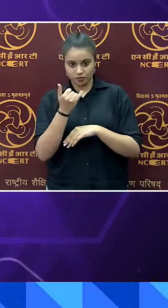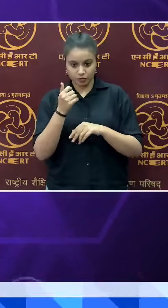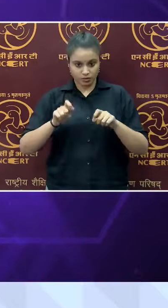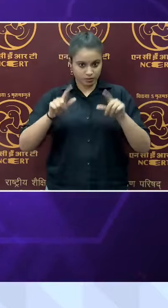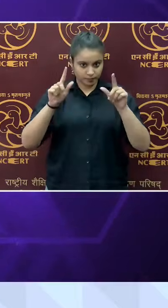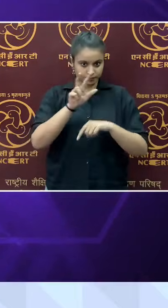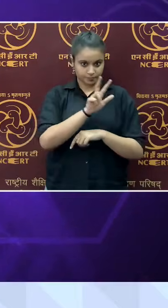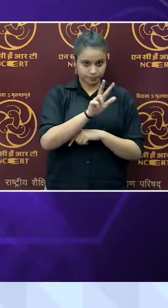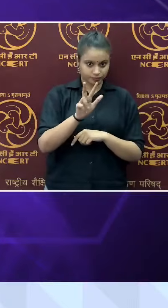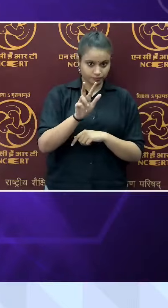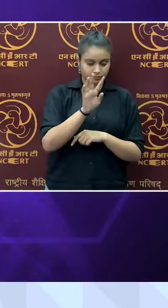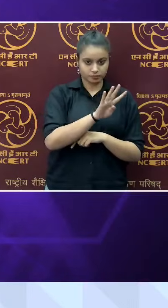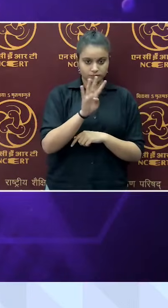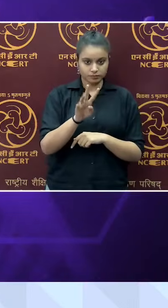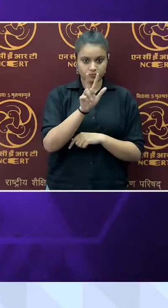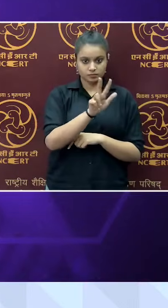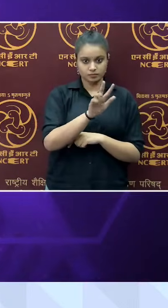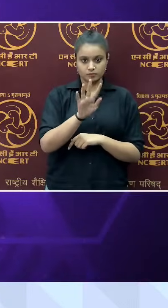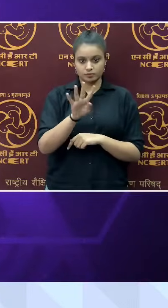Number is